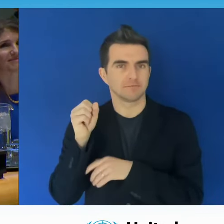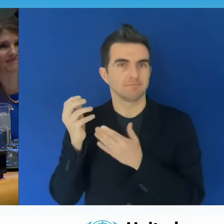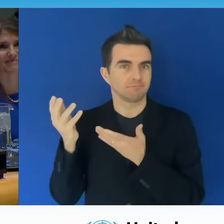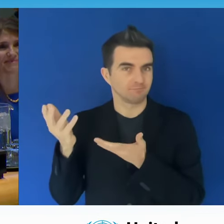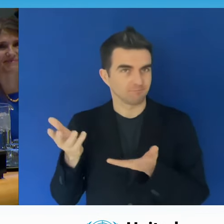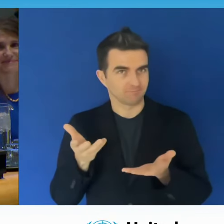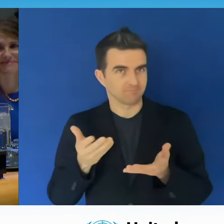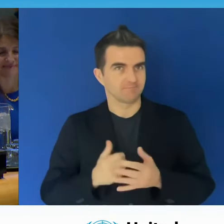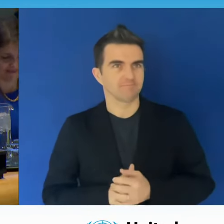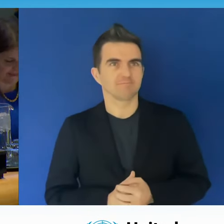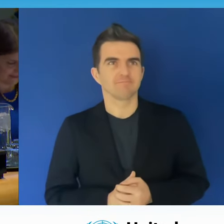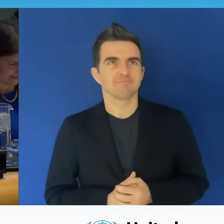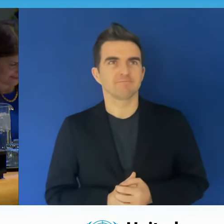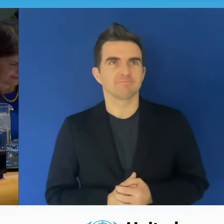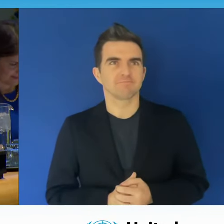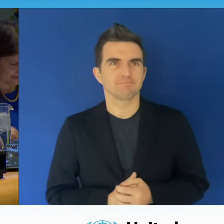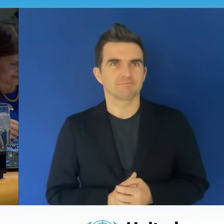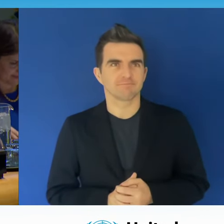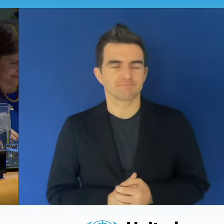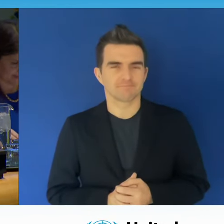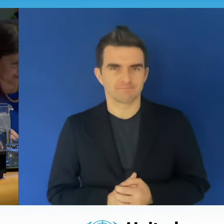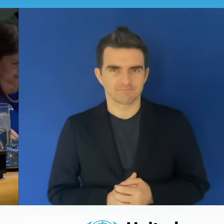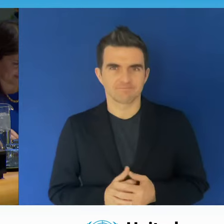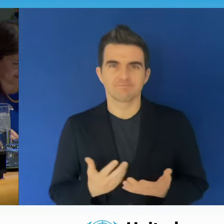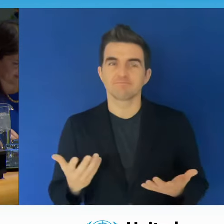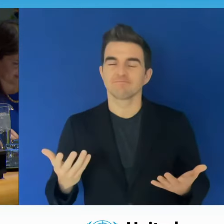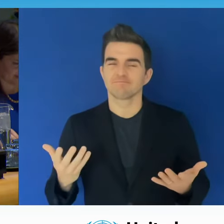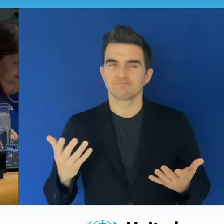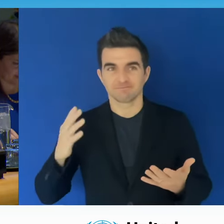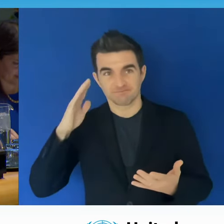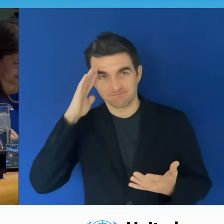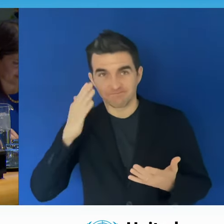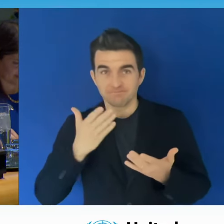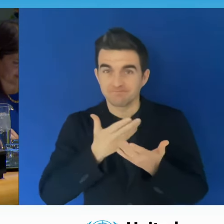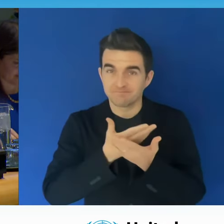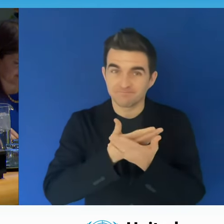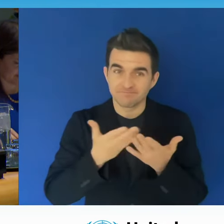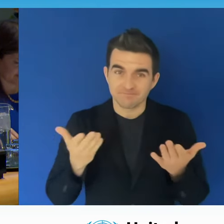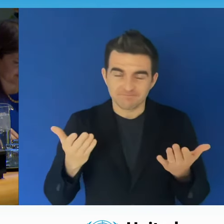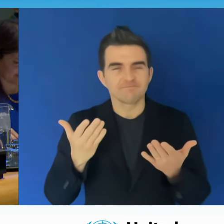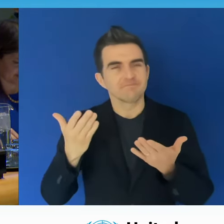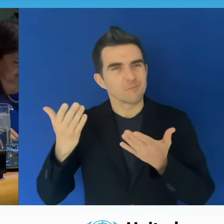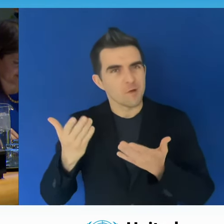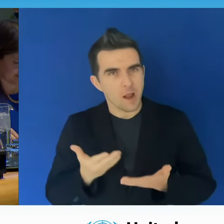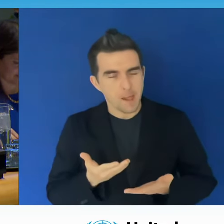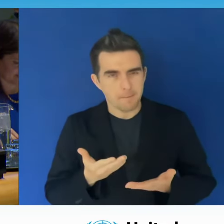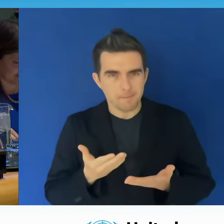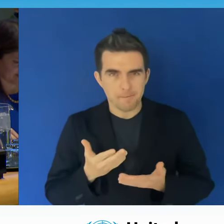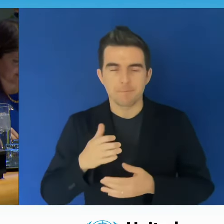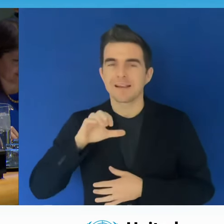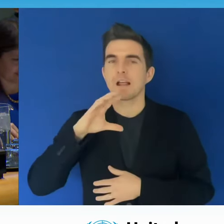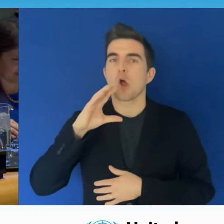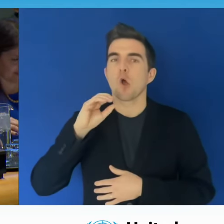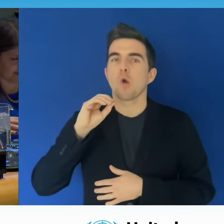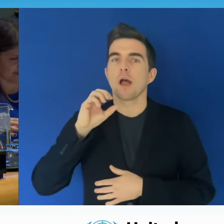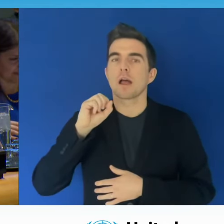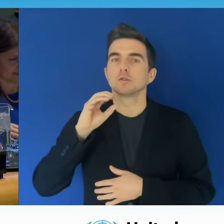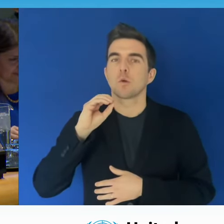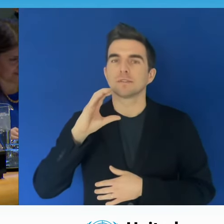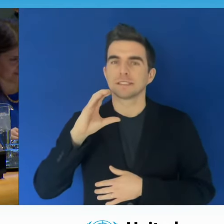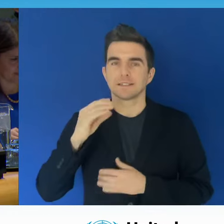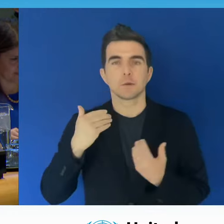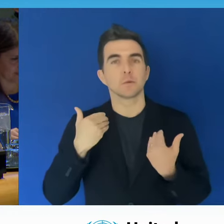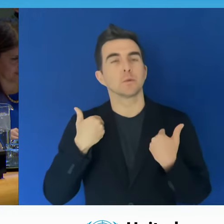your presence and your engagement. The energy and conviction of young people are infectious and